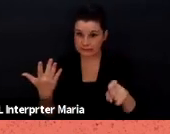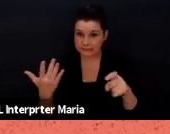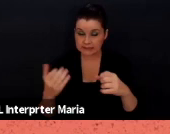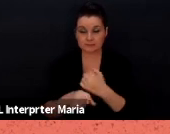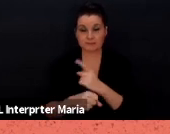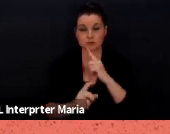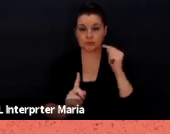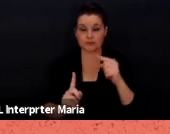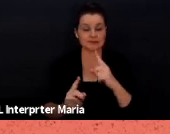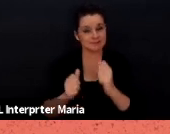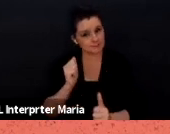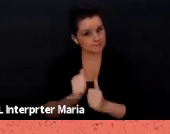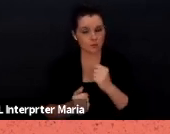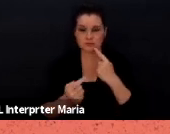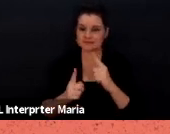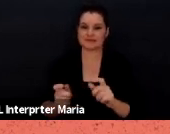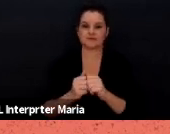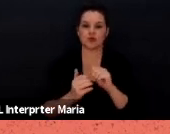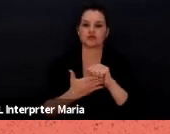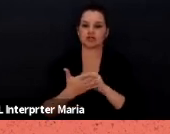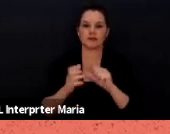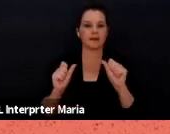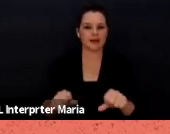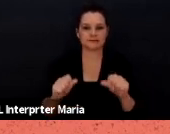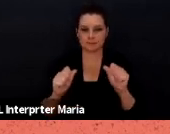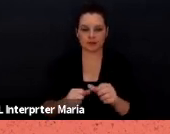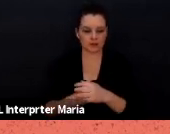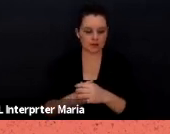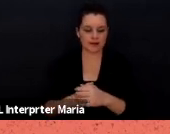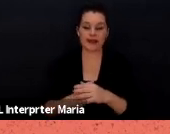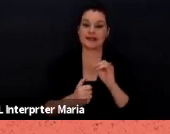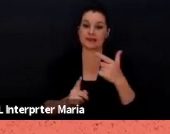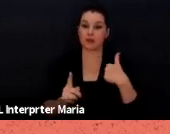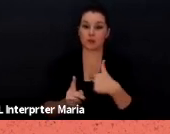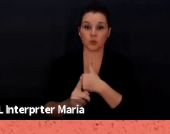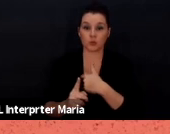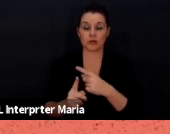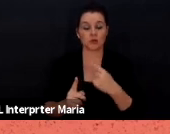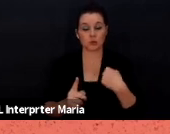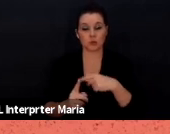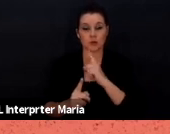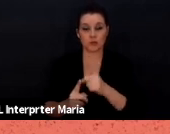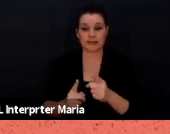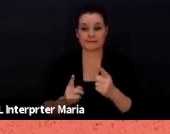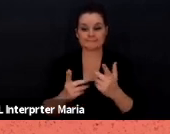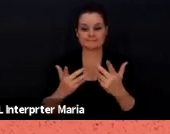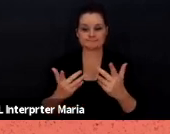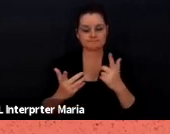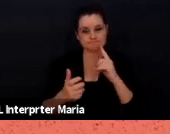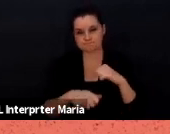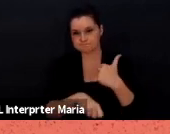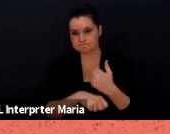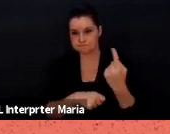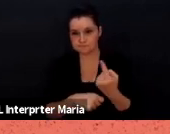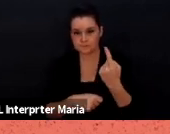is the most successful agenda possible, and that we're really creating something